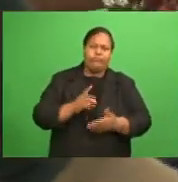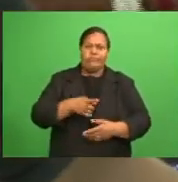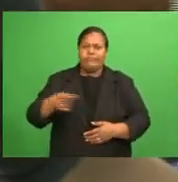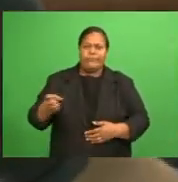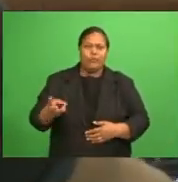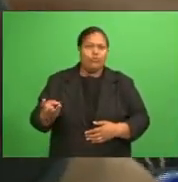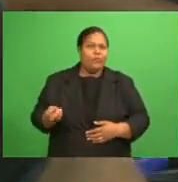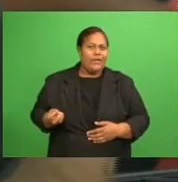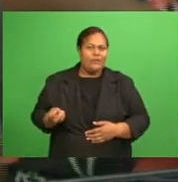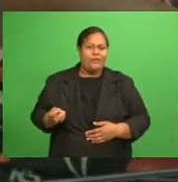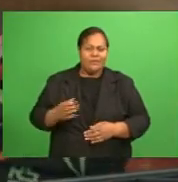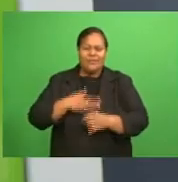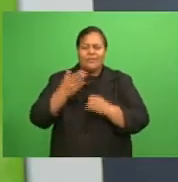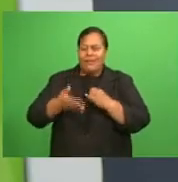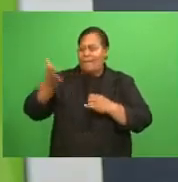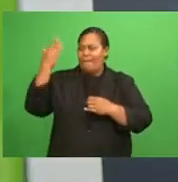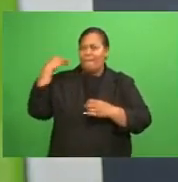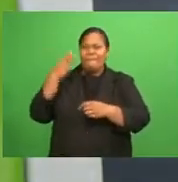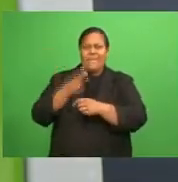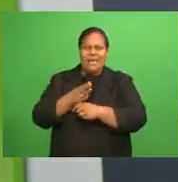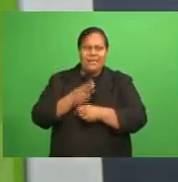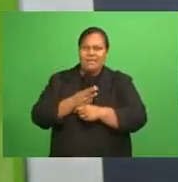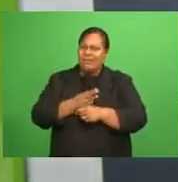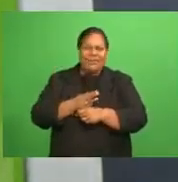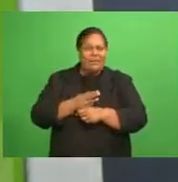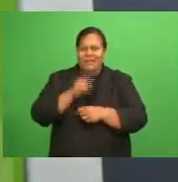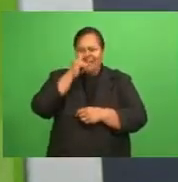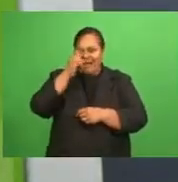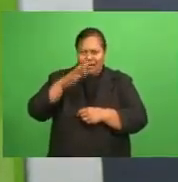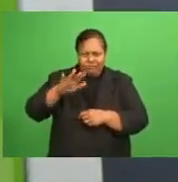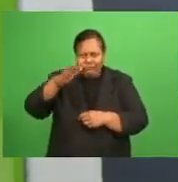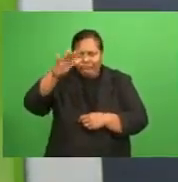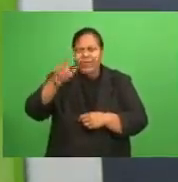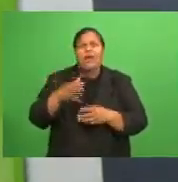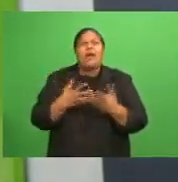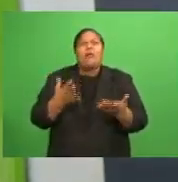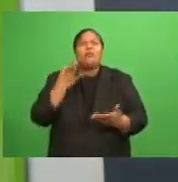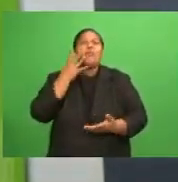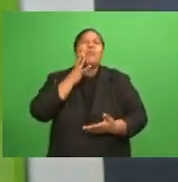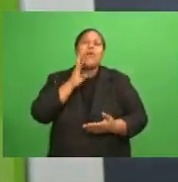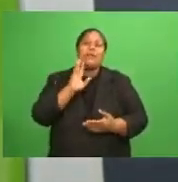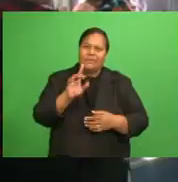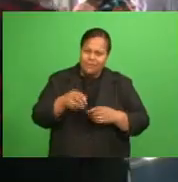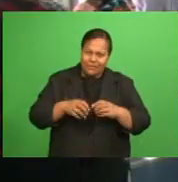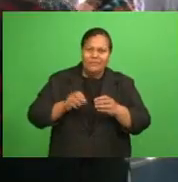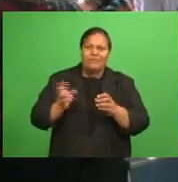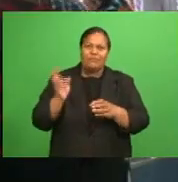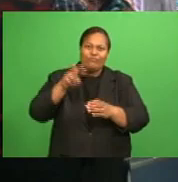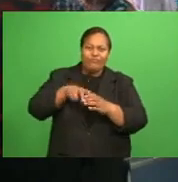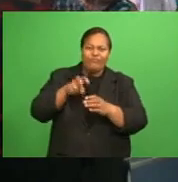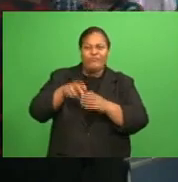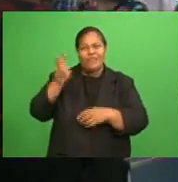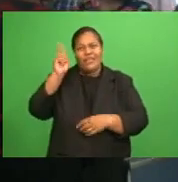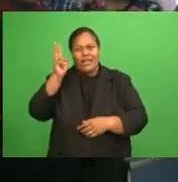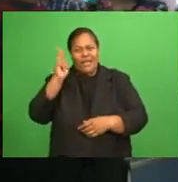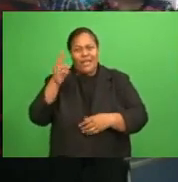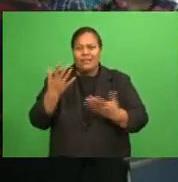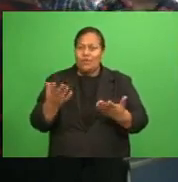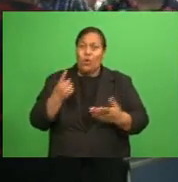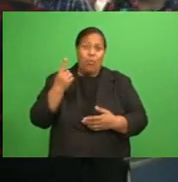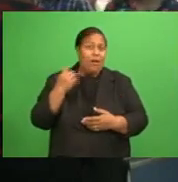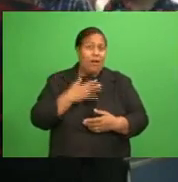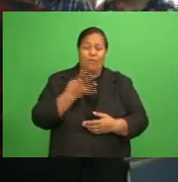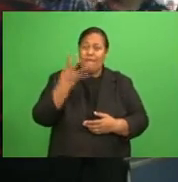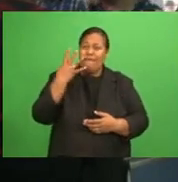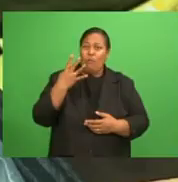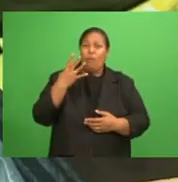that the end of unemployment is not in sight, as a projected decline of 4.9% in working hours or 104 million job